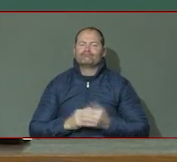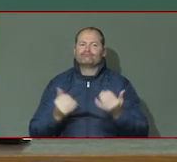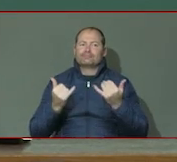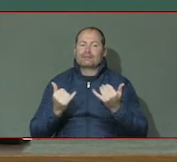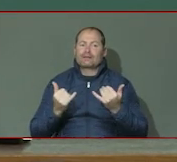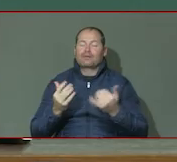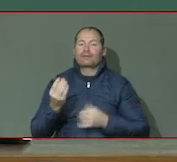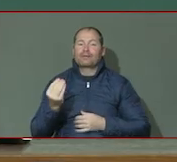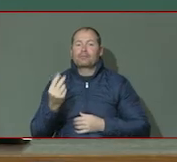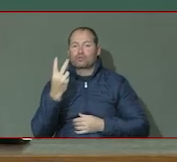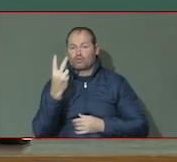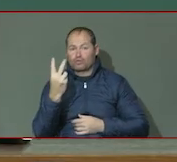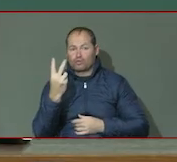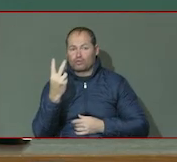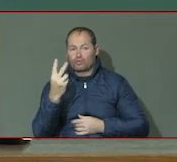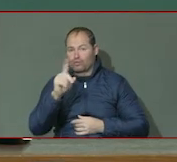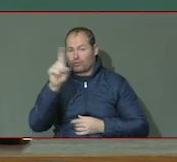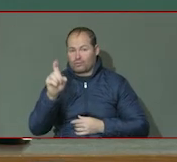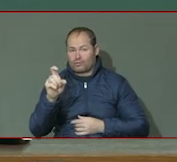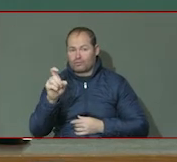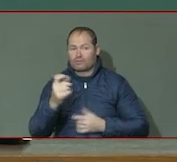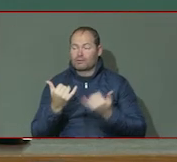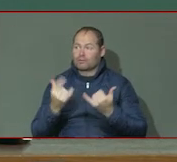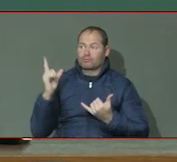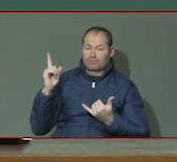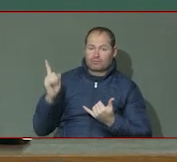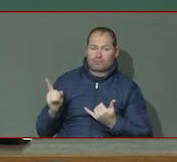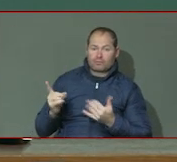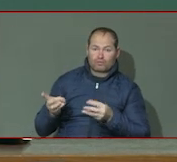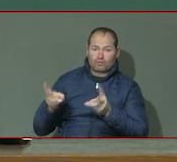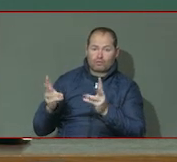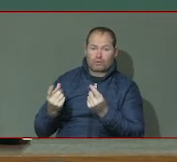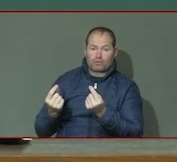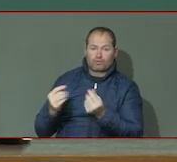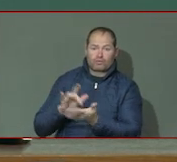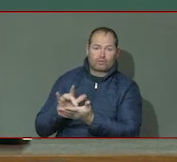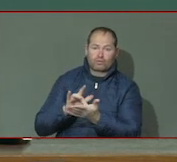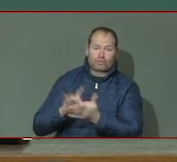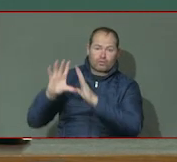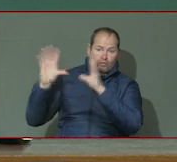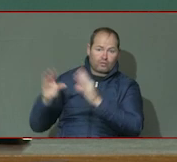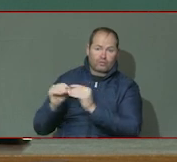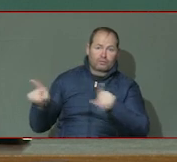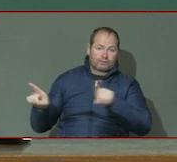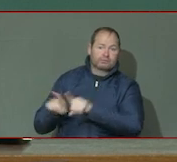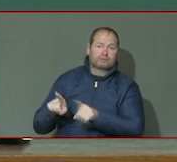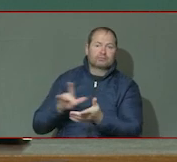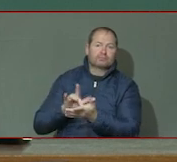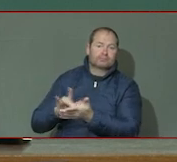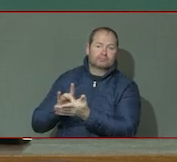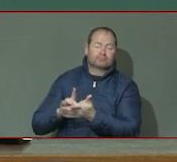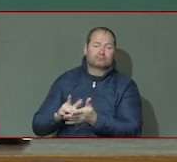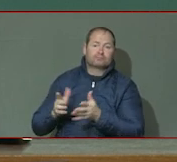2, always do this. If they said it was cost price method, you would say 286 times 20